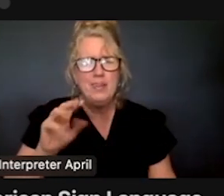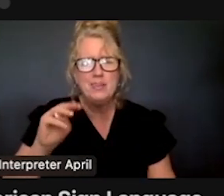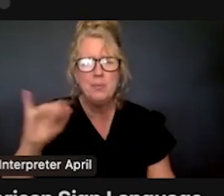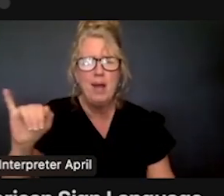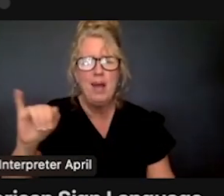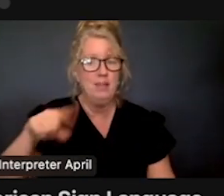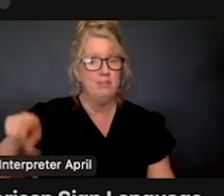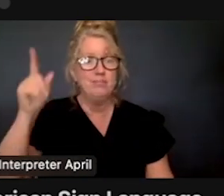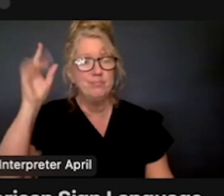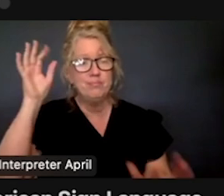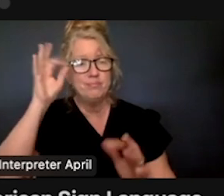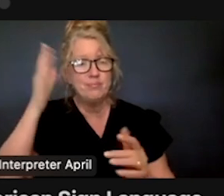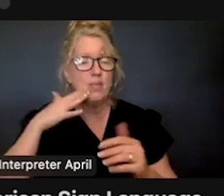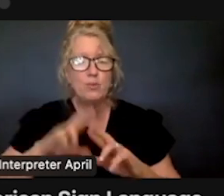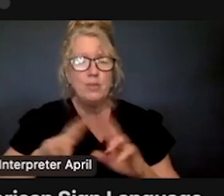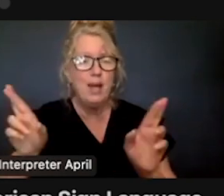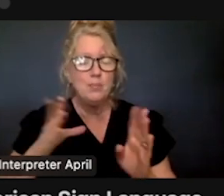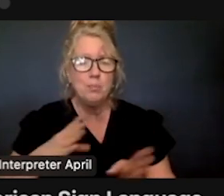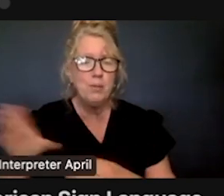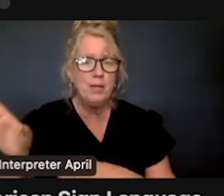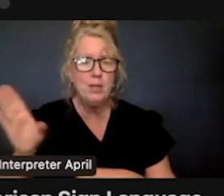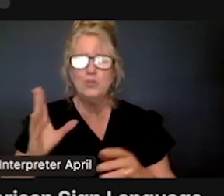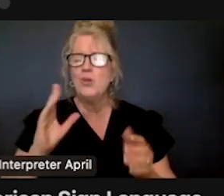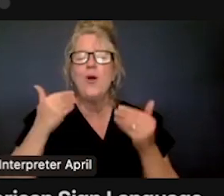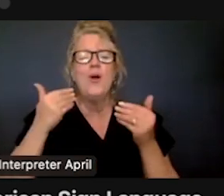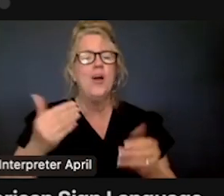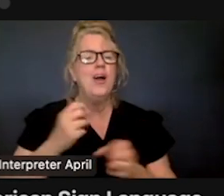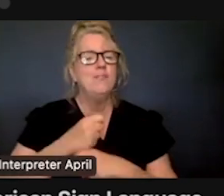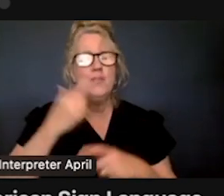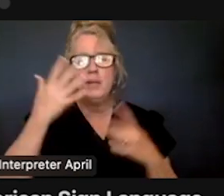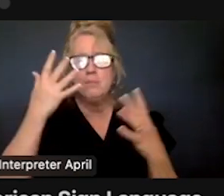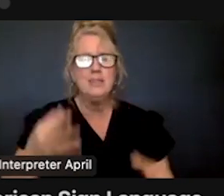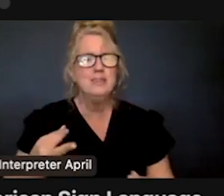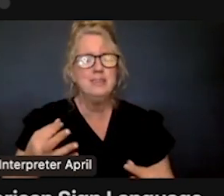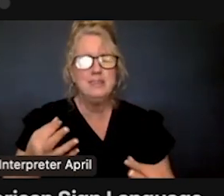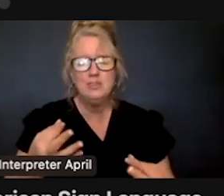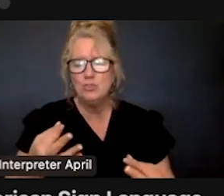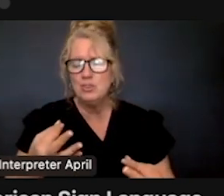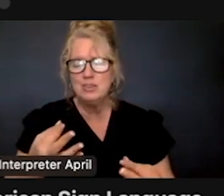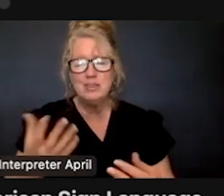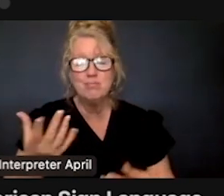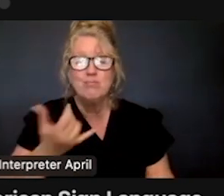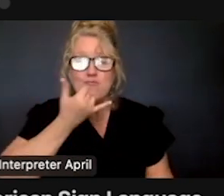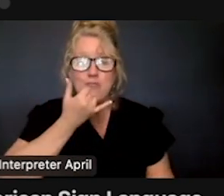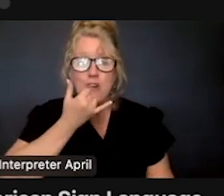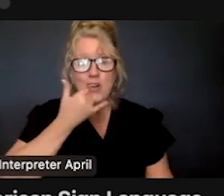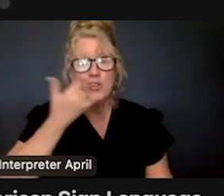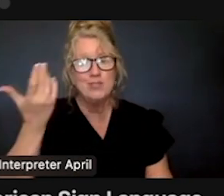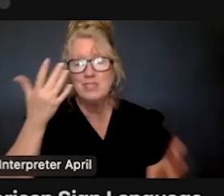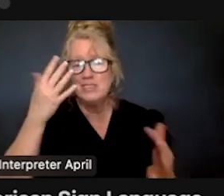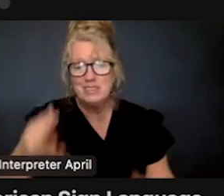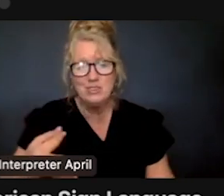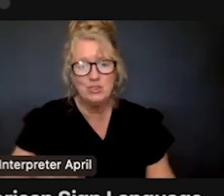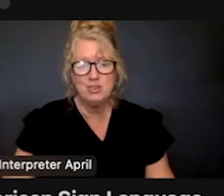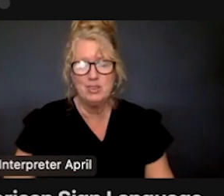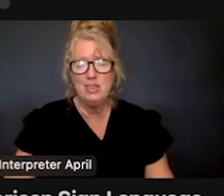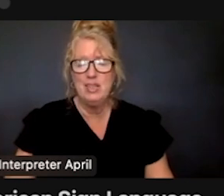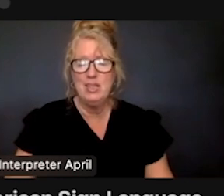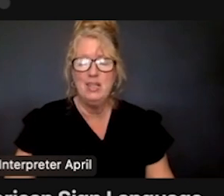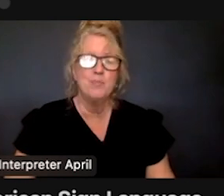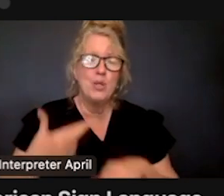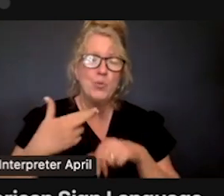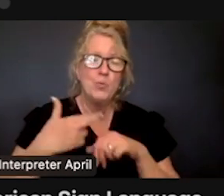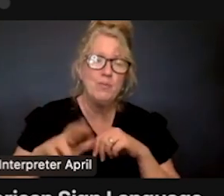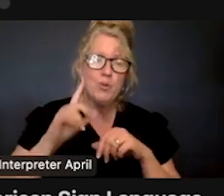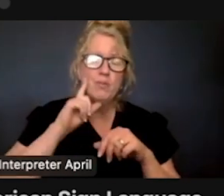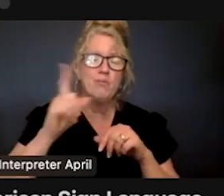they're unprepared for. So they often make a decision that is wrong, referring for competency, et